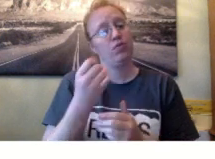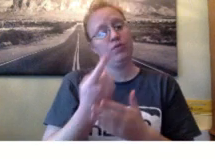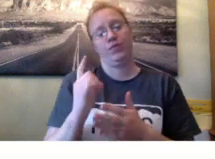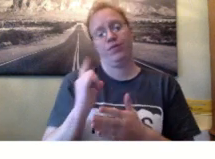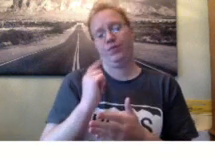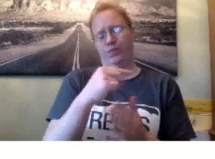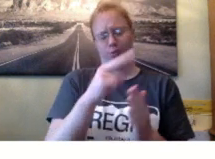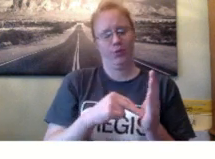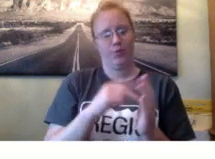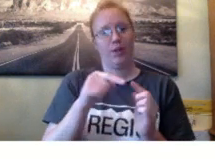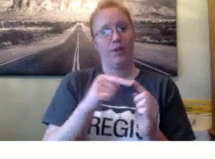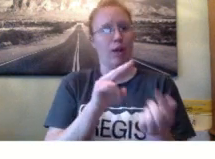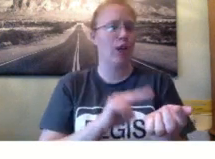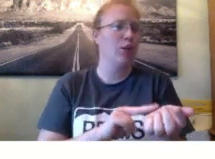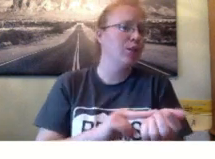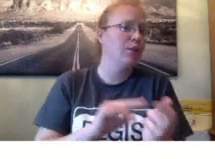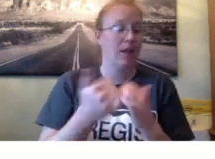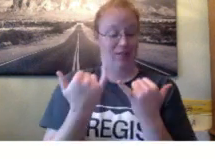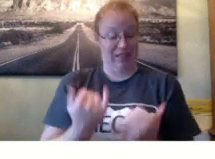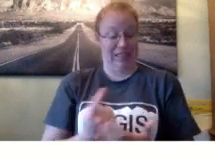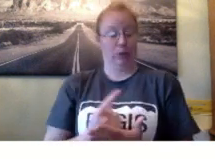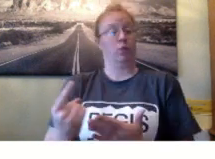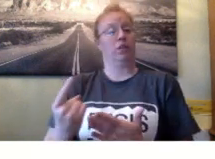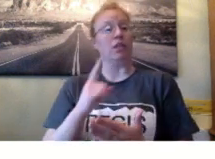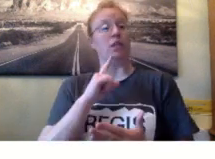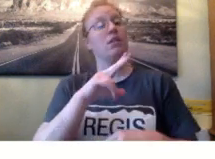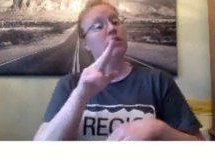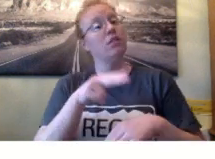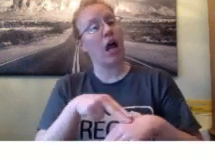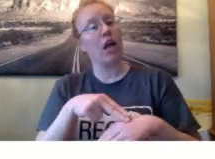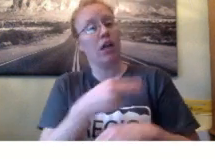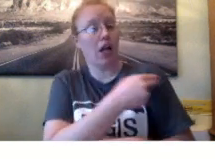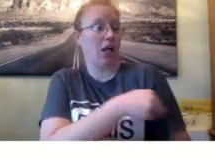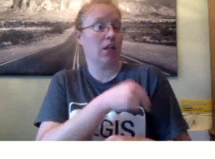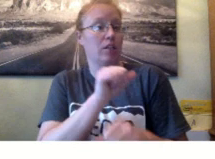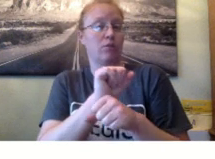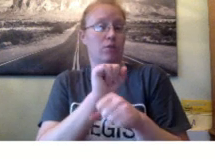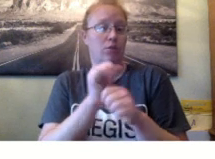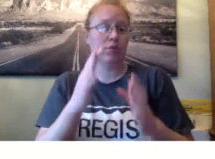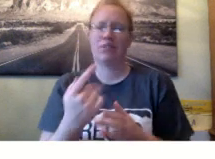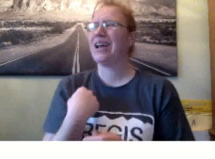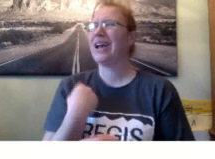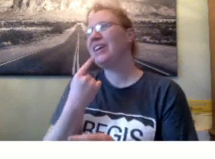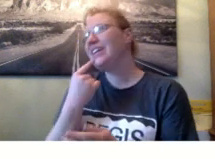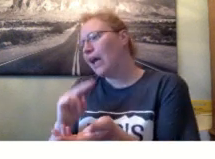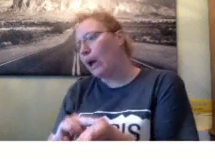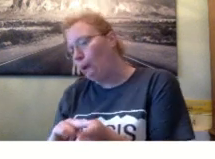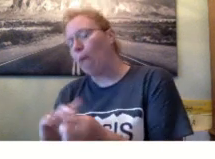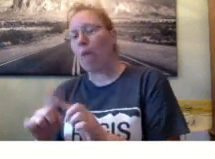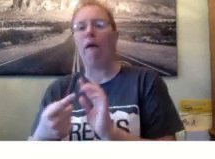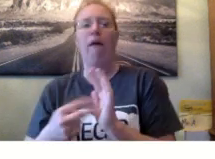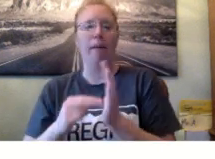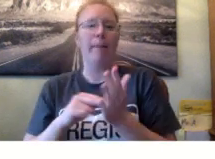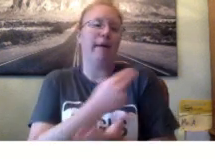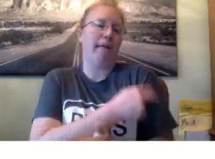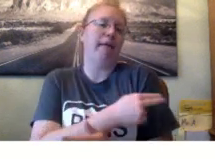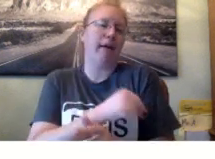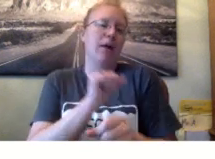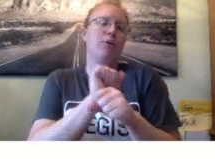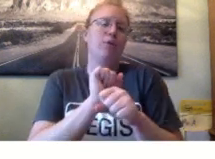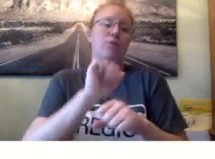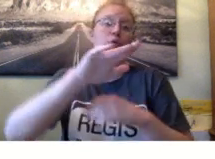read all about nurses and how this week it is National Hospital Worker. I always say nurses, but I mean hospital workers. So all